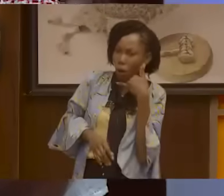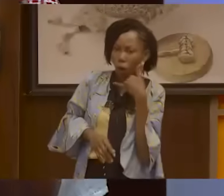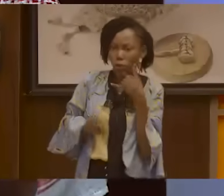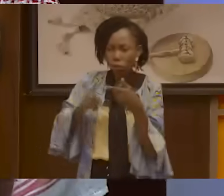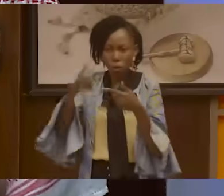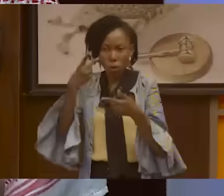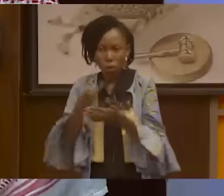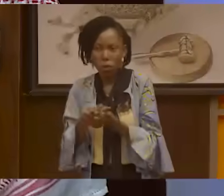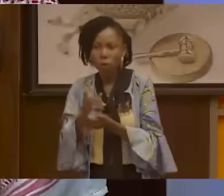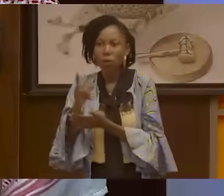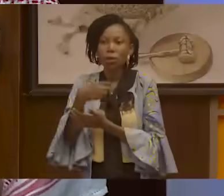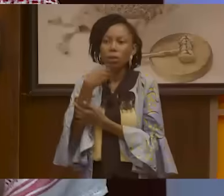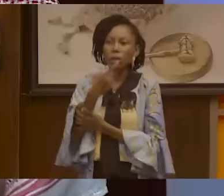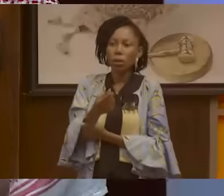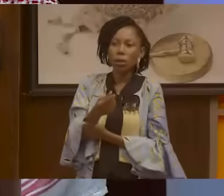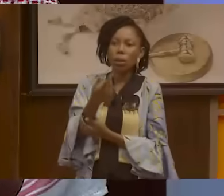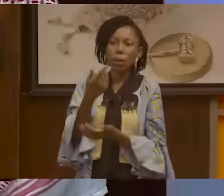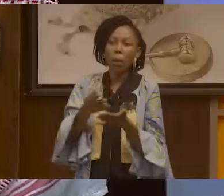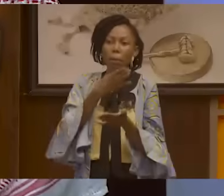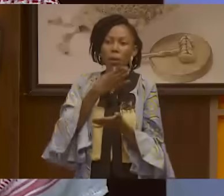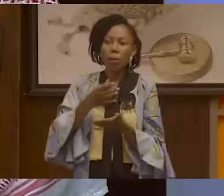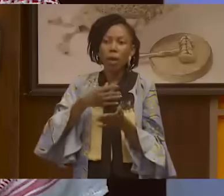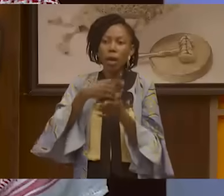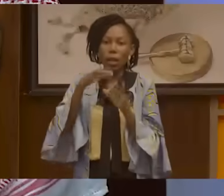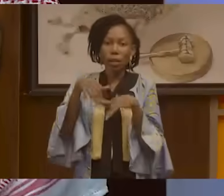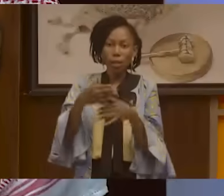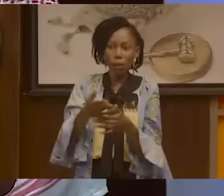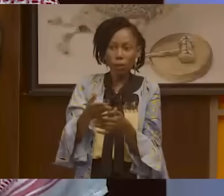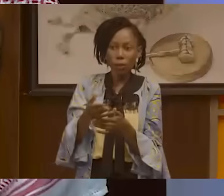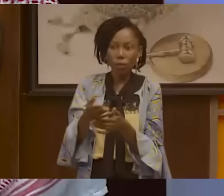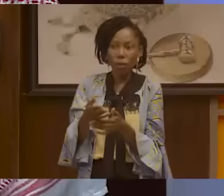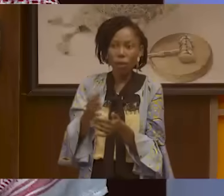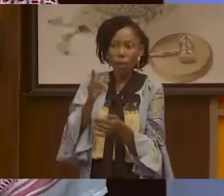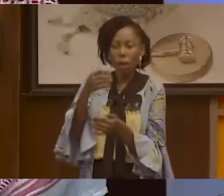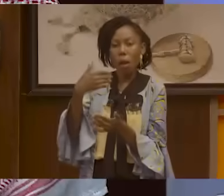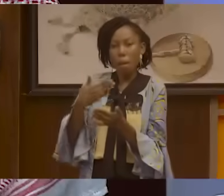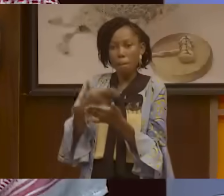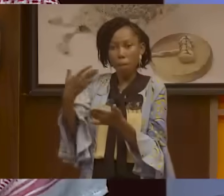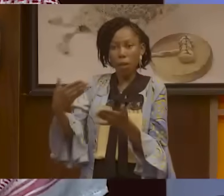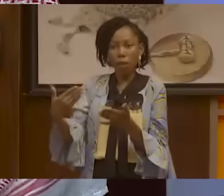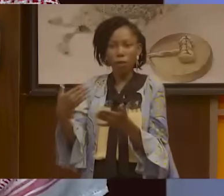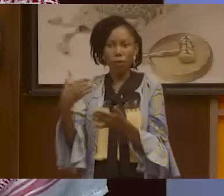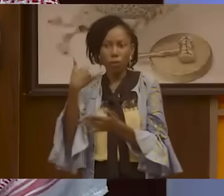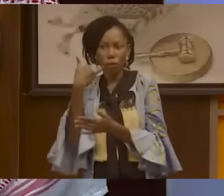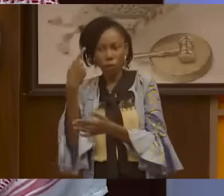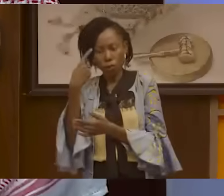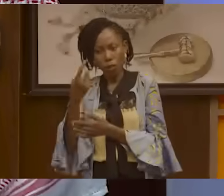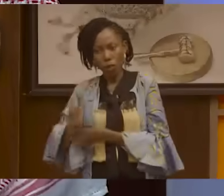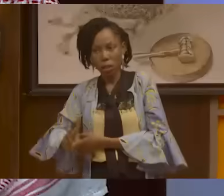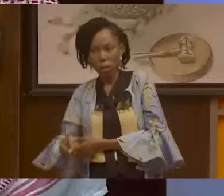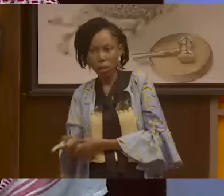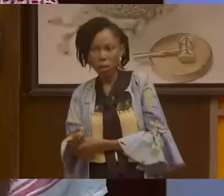else. So I said, let me give you your kids' number. I gave them I bought a new phone for the second one. So,